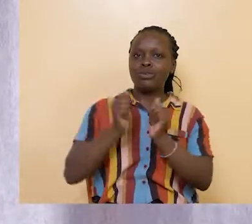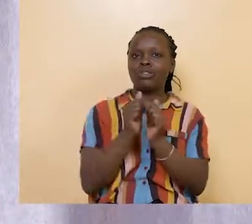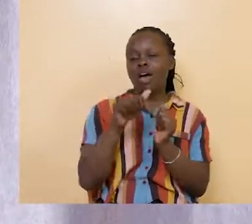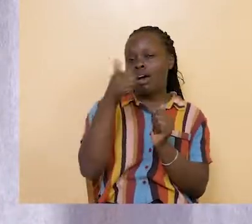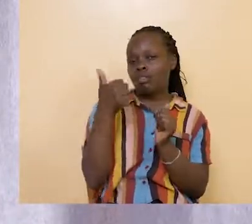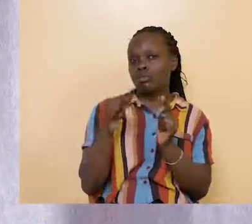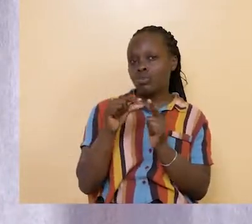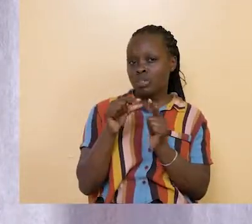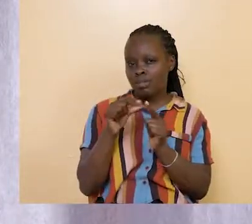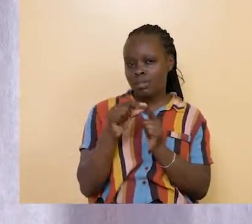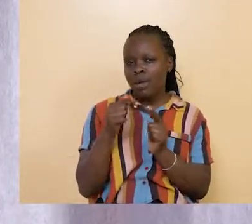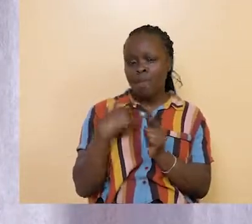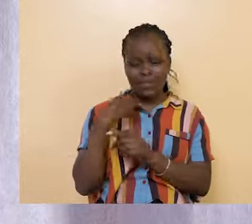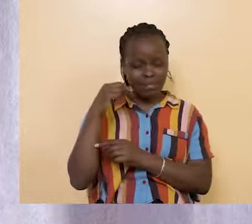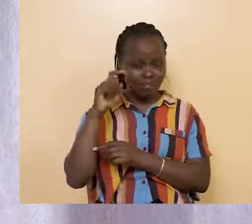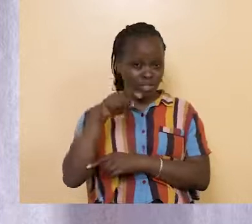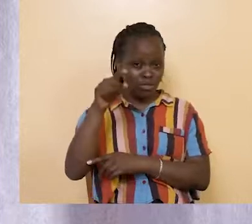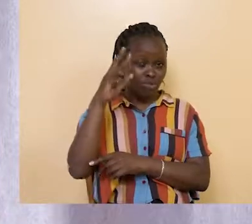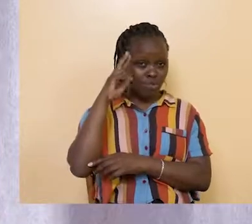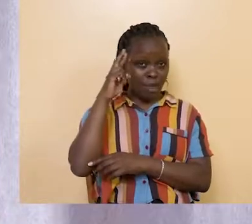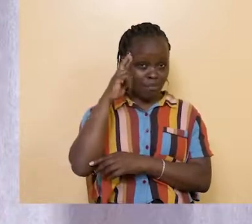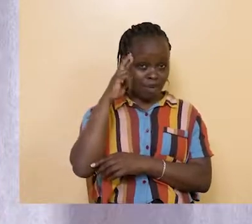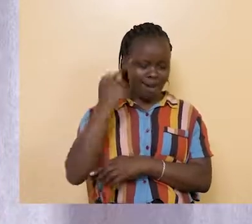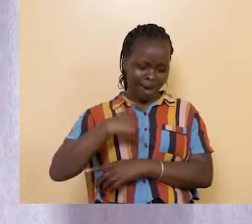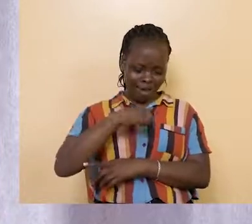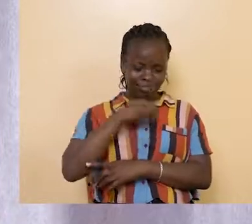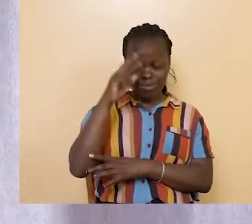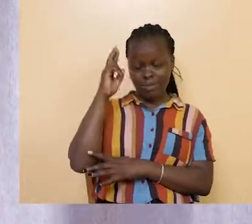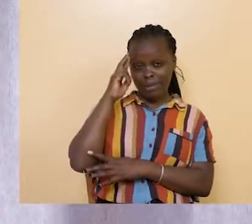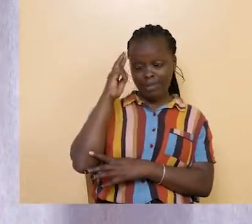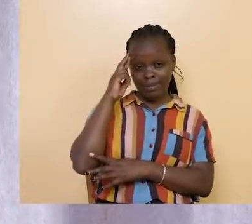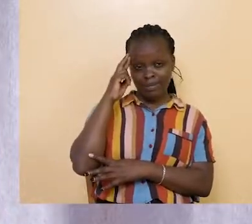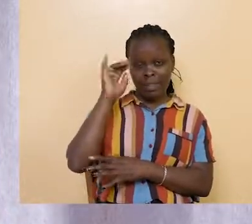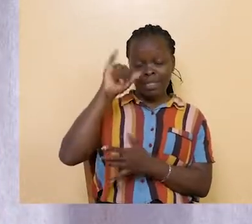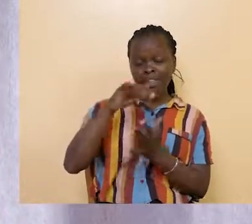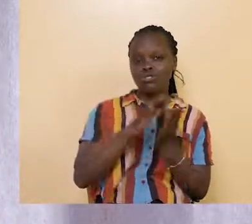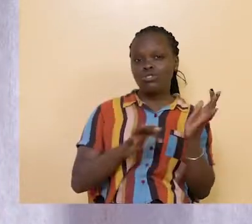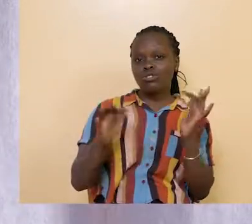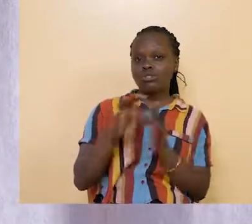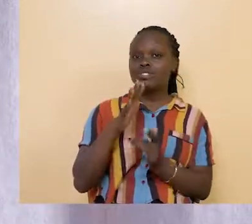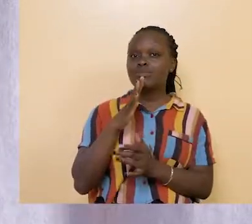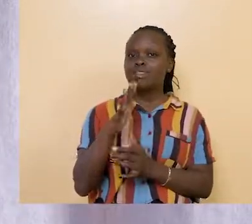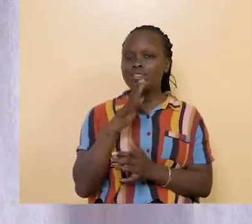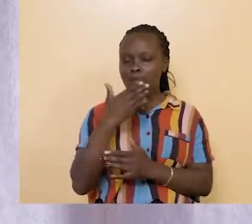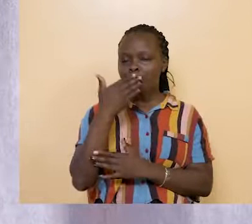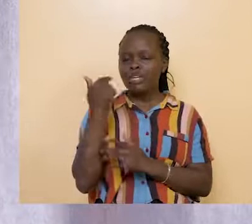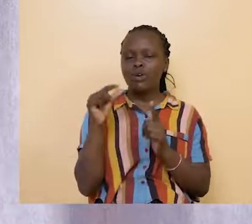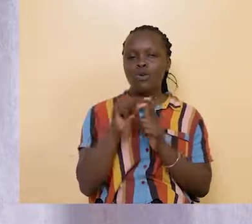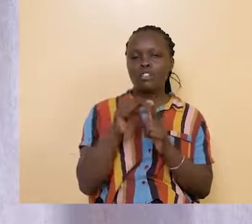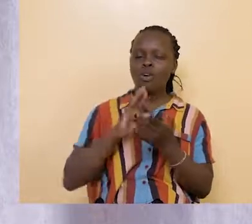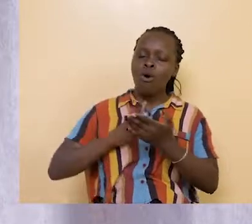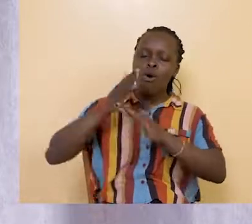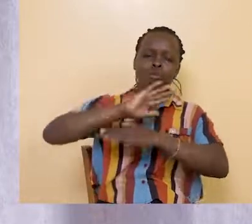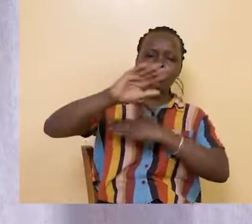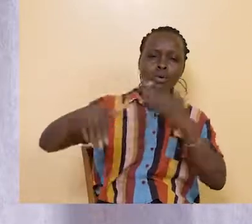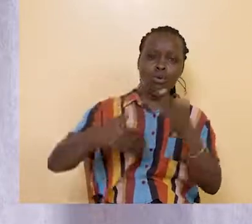others. I need you to remember this. I need us to remember this. That Jesus speaks a better word over all